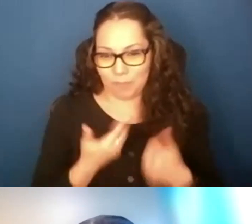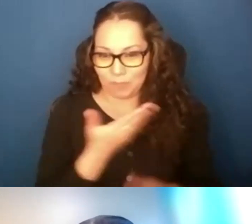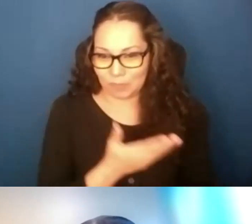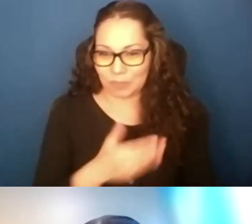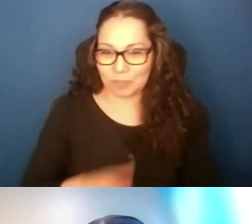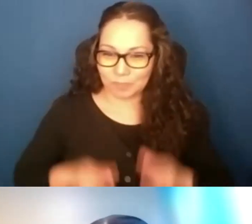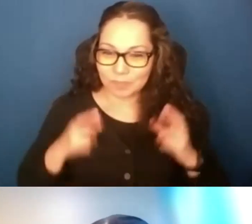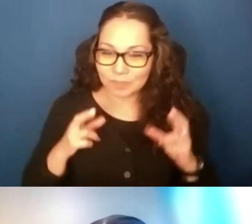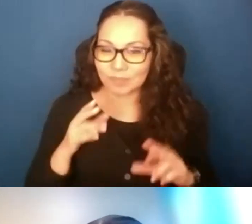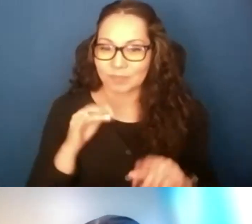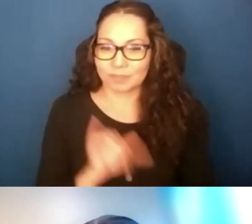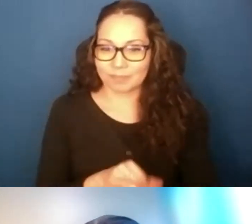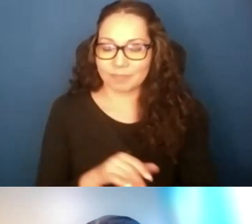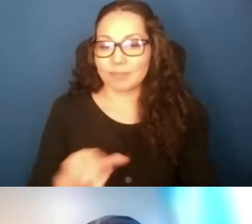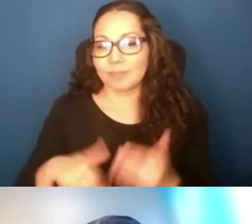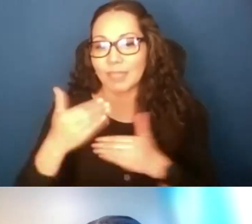Next slide, please.